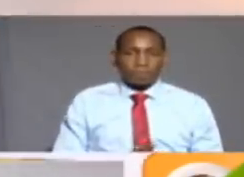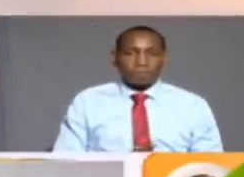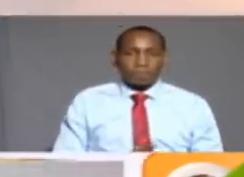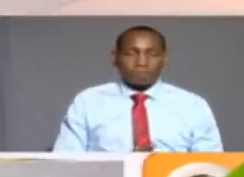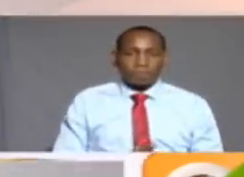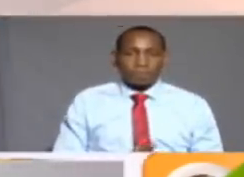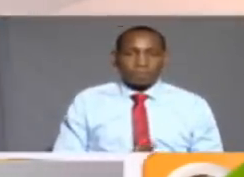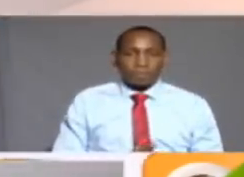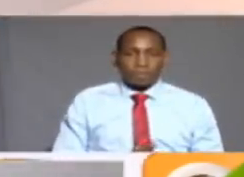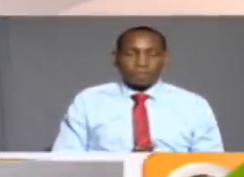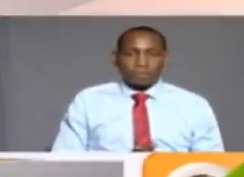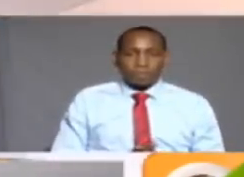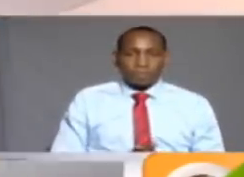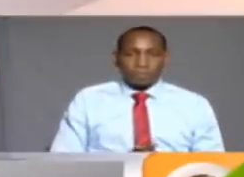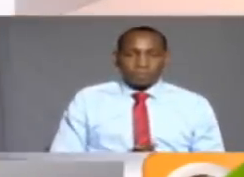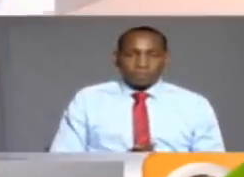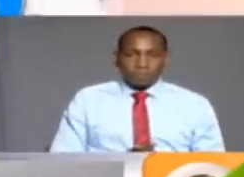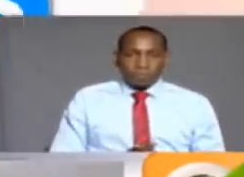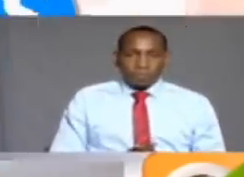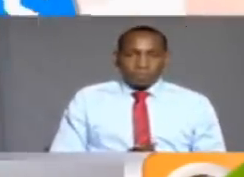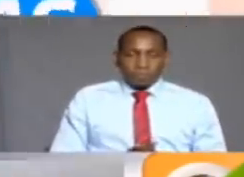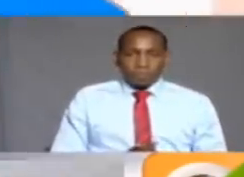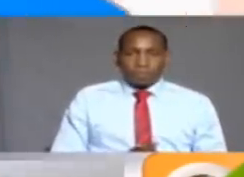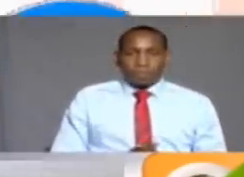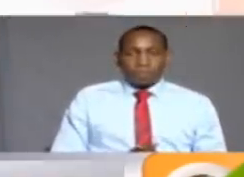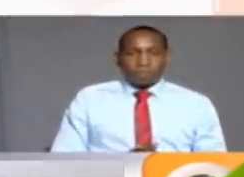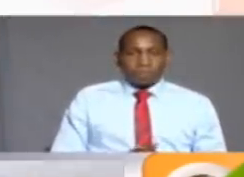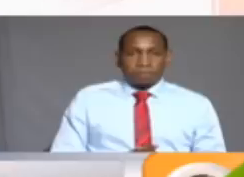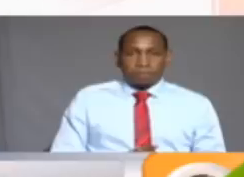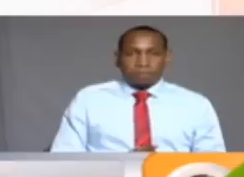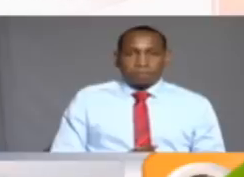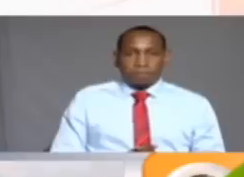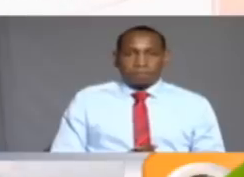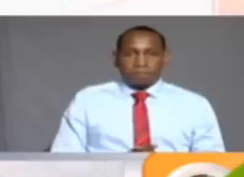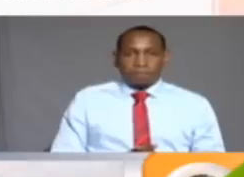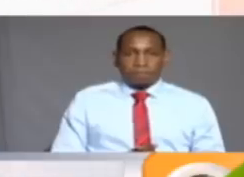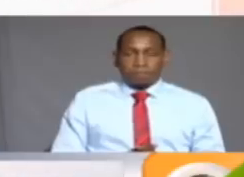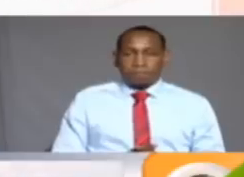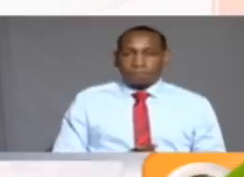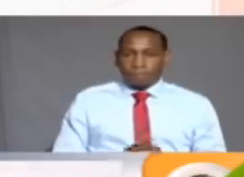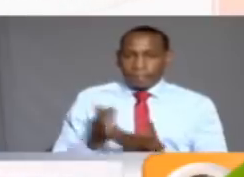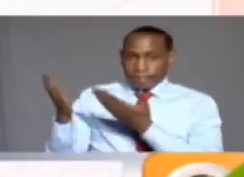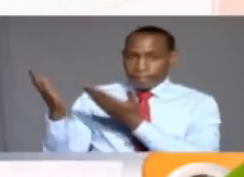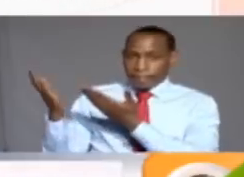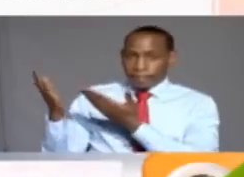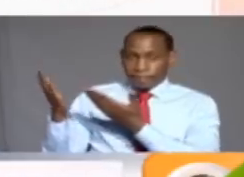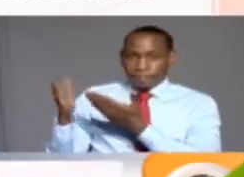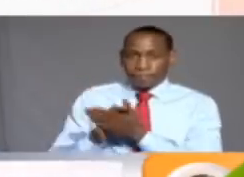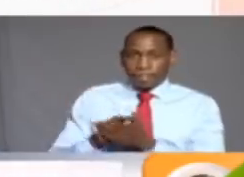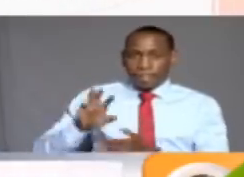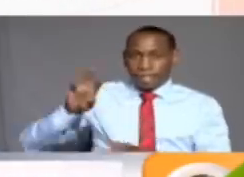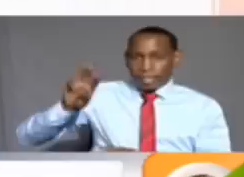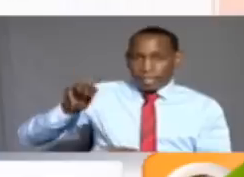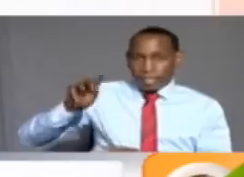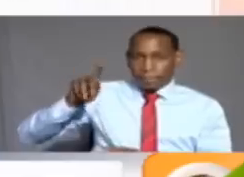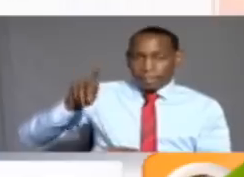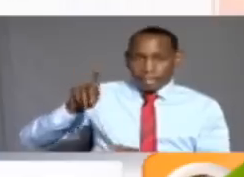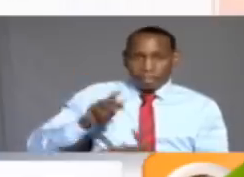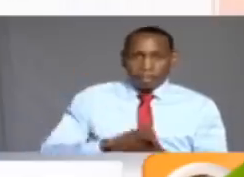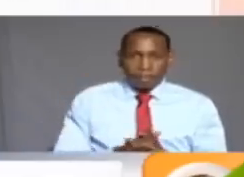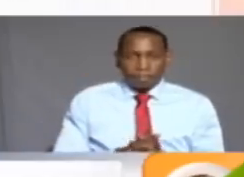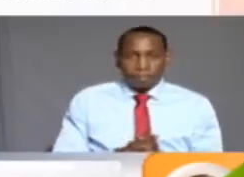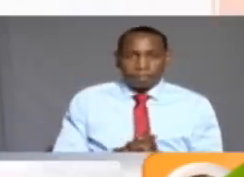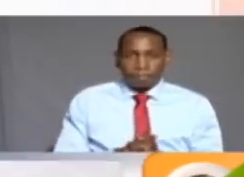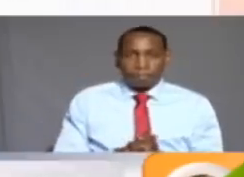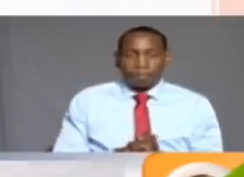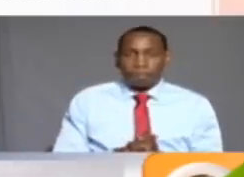Okay, this is the last SMS I gather. We have Mwas from Kiambu. Moses Kuria, you had a team called Team